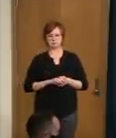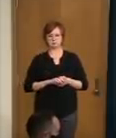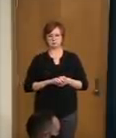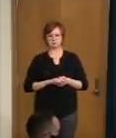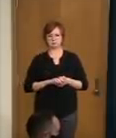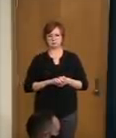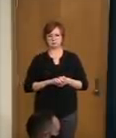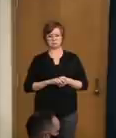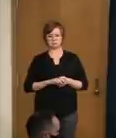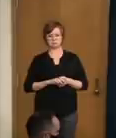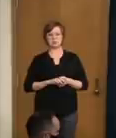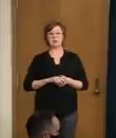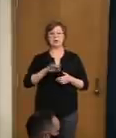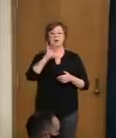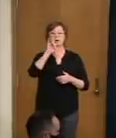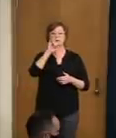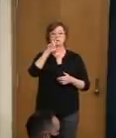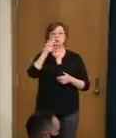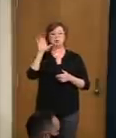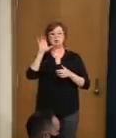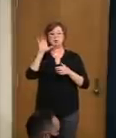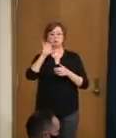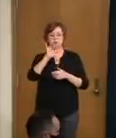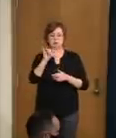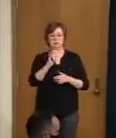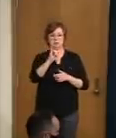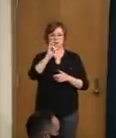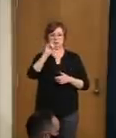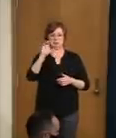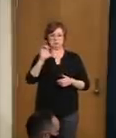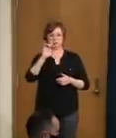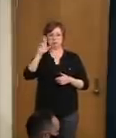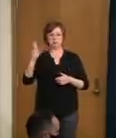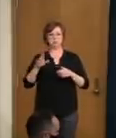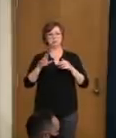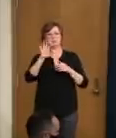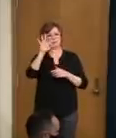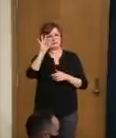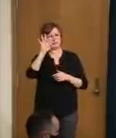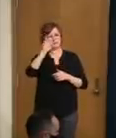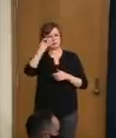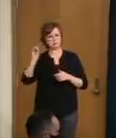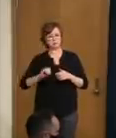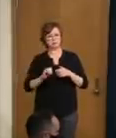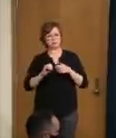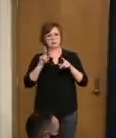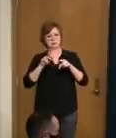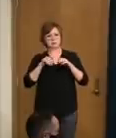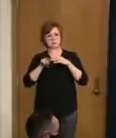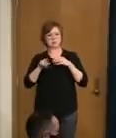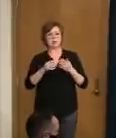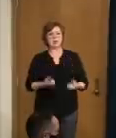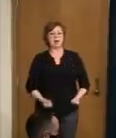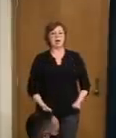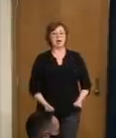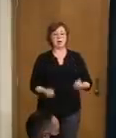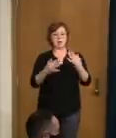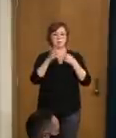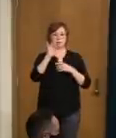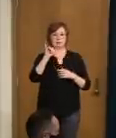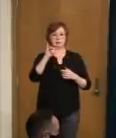capacity, COVID, non-COVID patients. Can you provide, at this point, what is the number of ICU beds we have